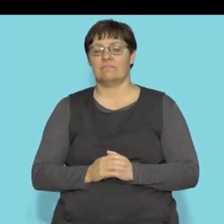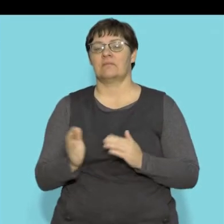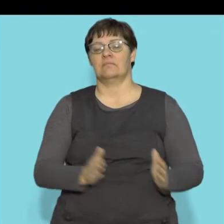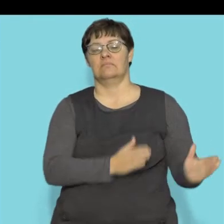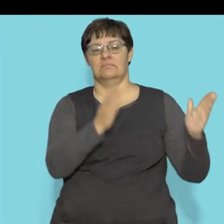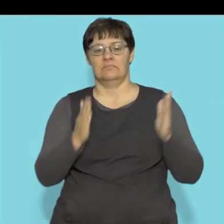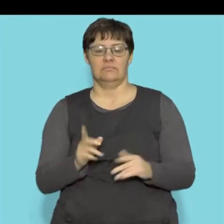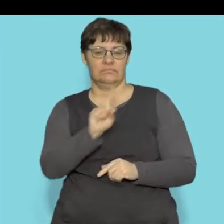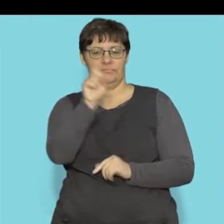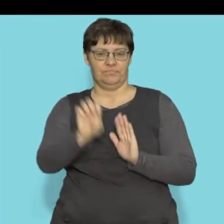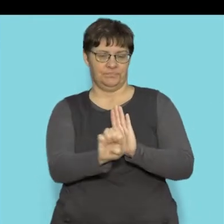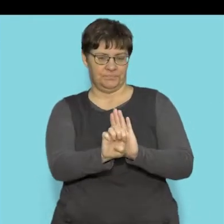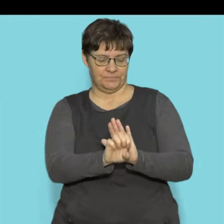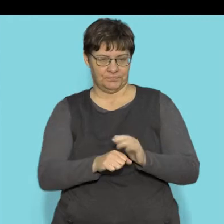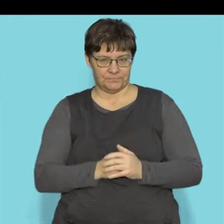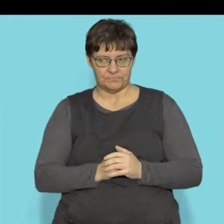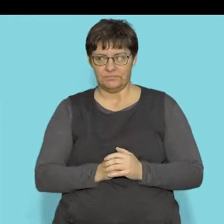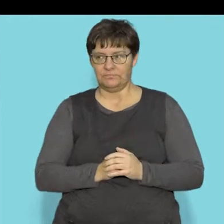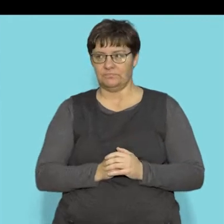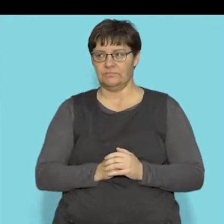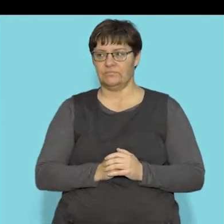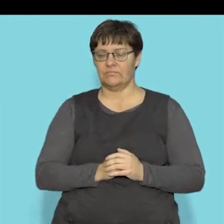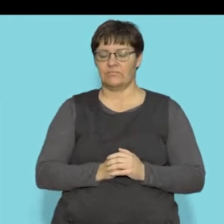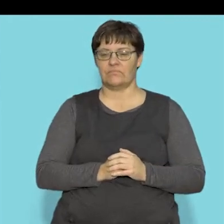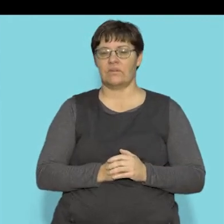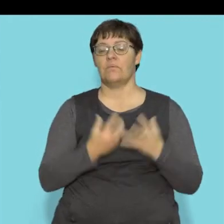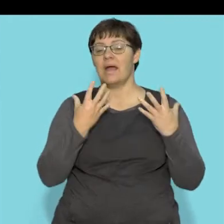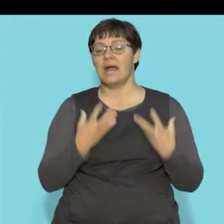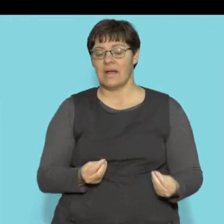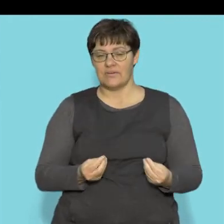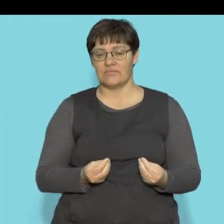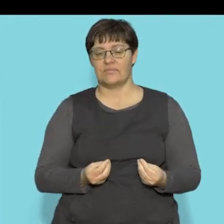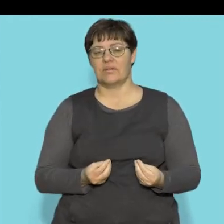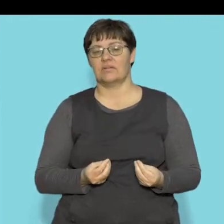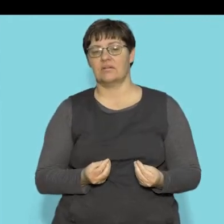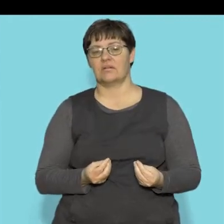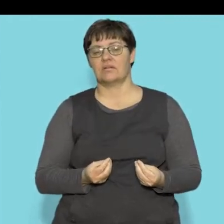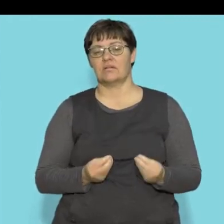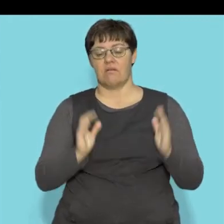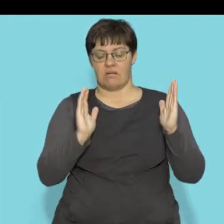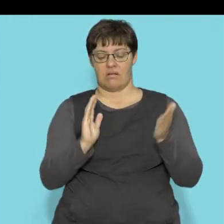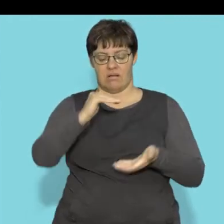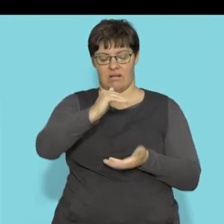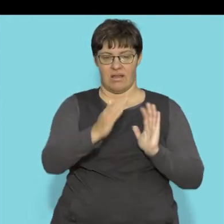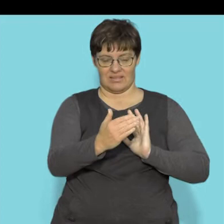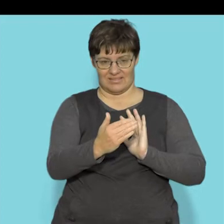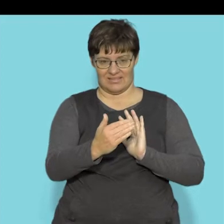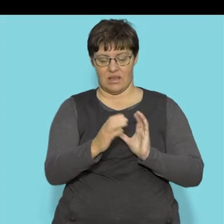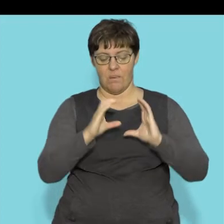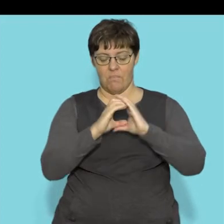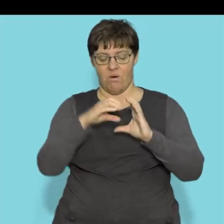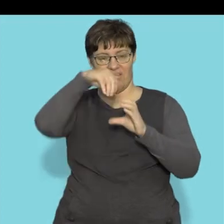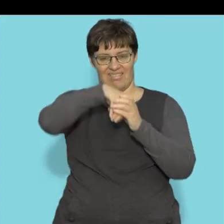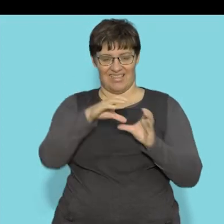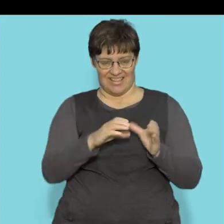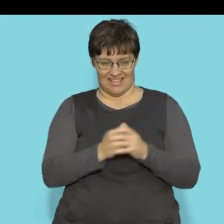our first example. So we have been given a spherical glass ball that has been